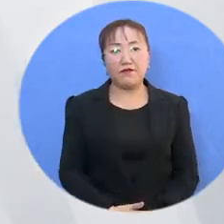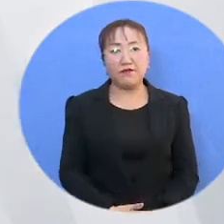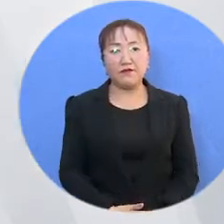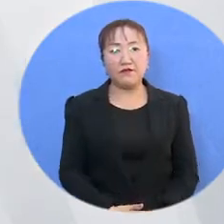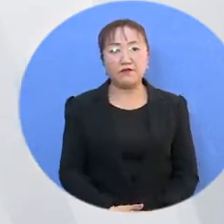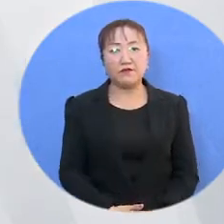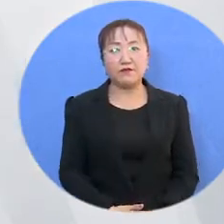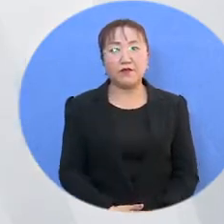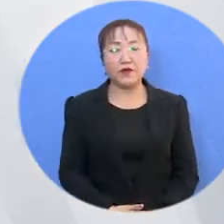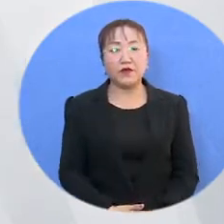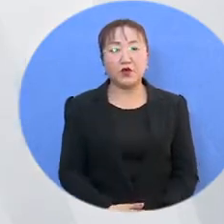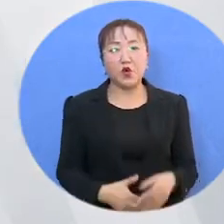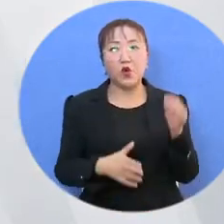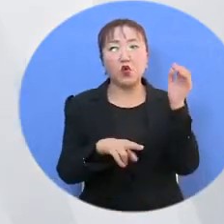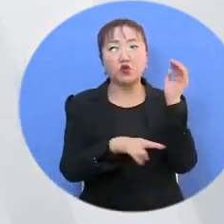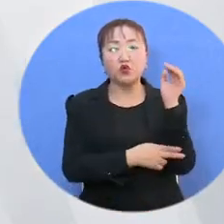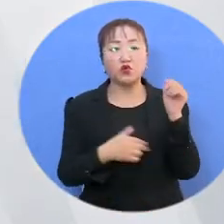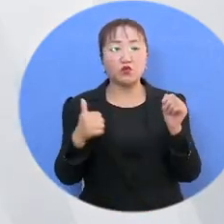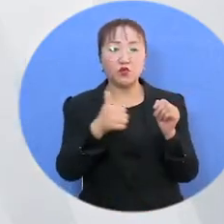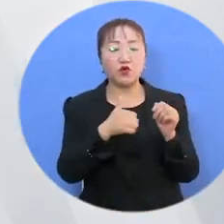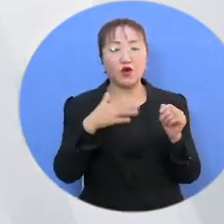And every day, be happy.